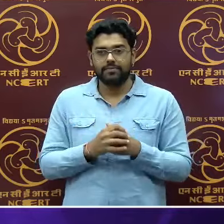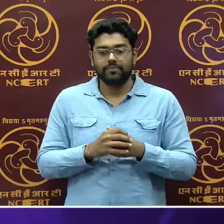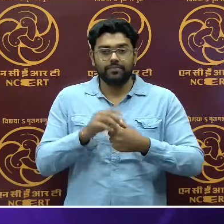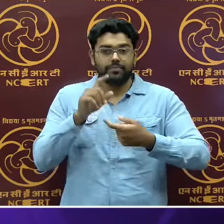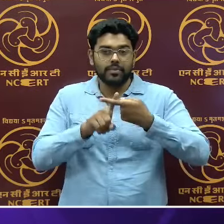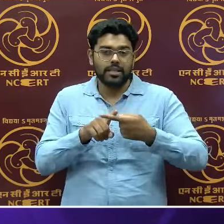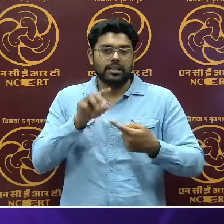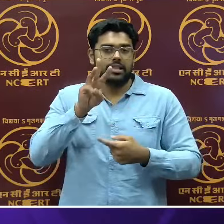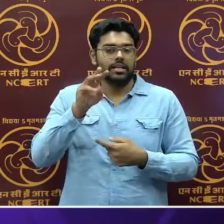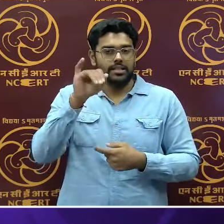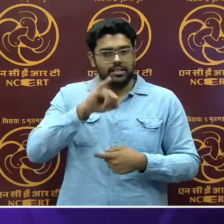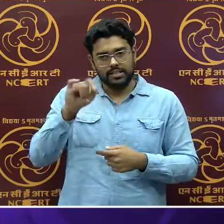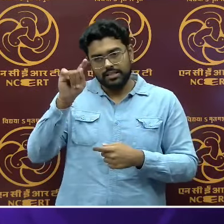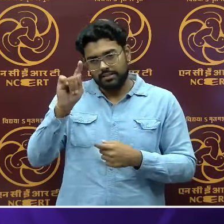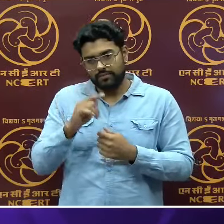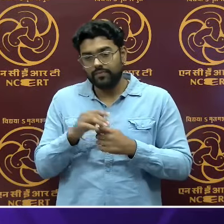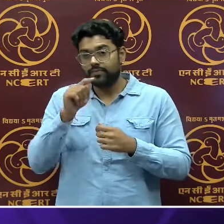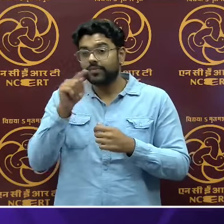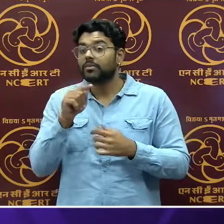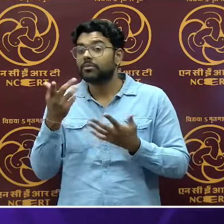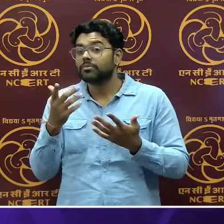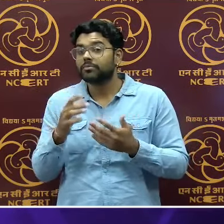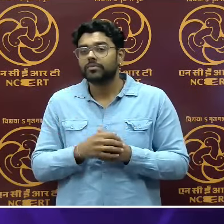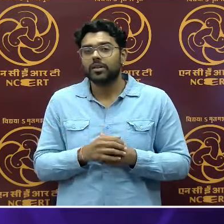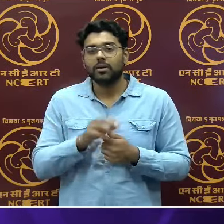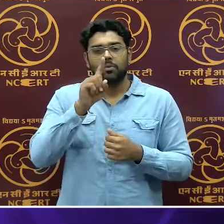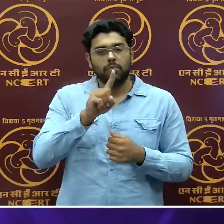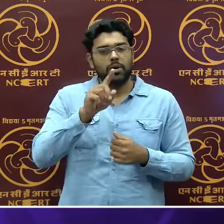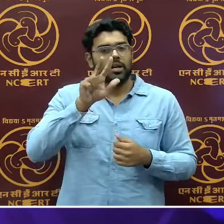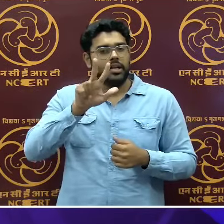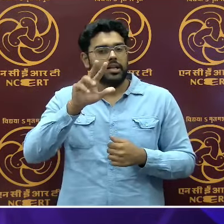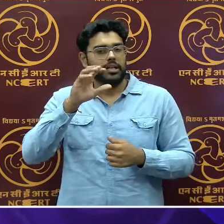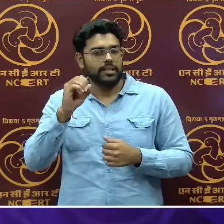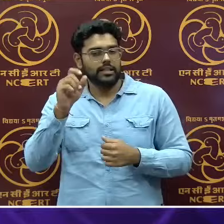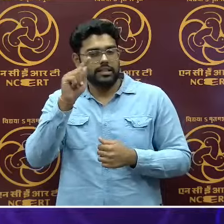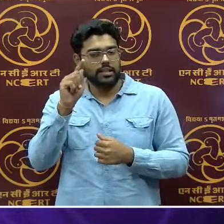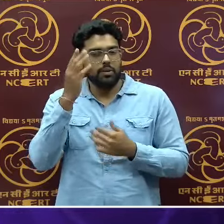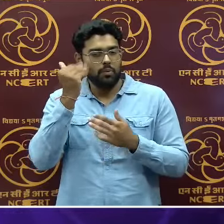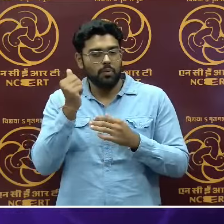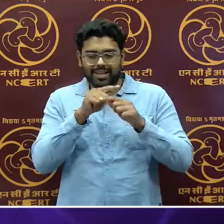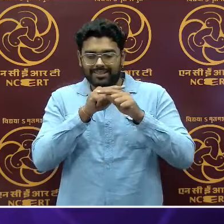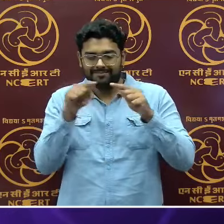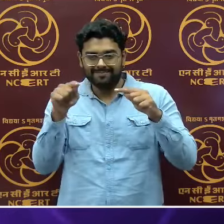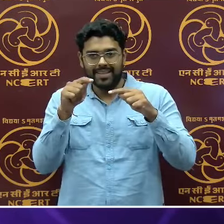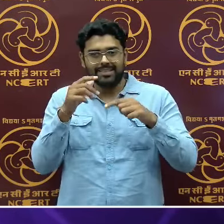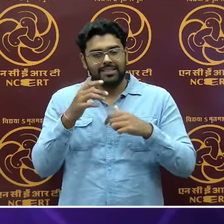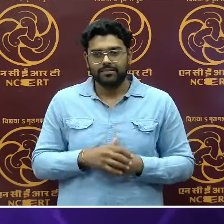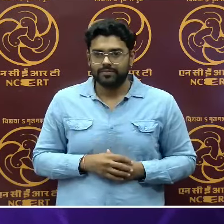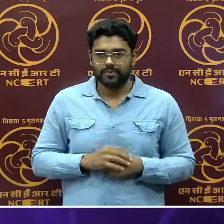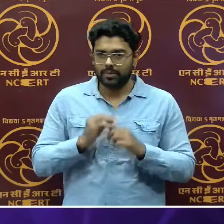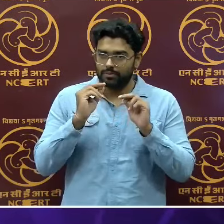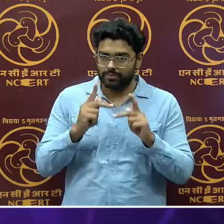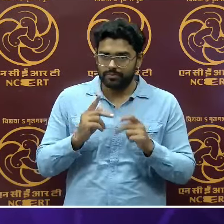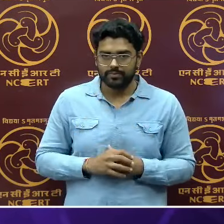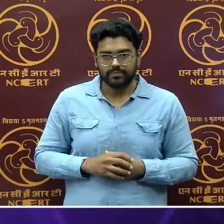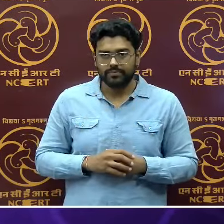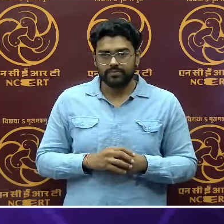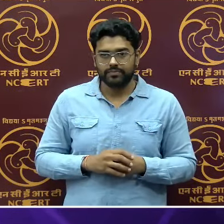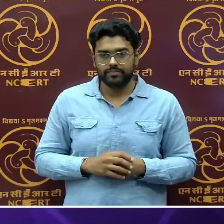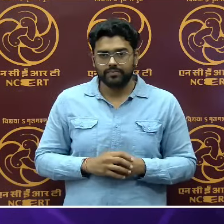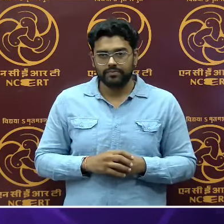36 degrees is equal to 180 degrees because of straight line property. Okay. Ji. So, a